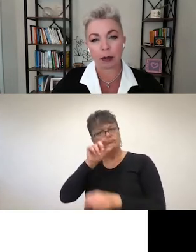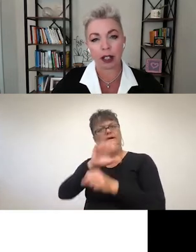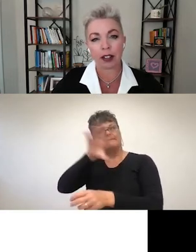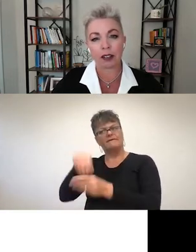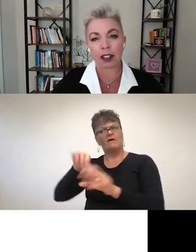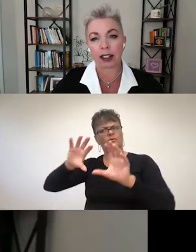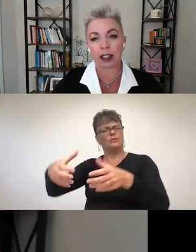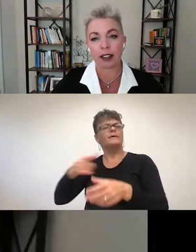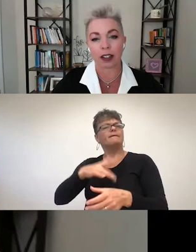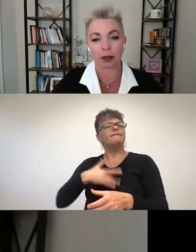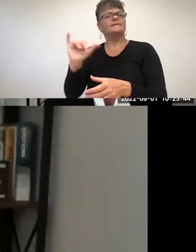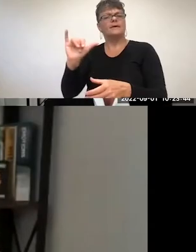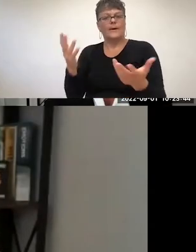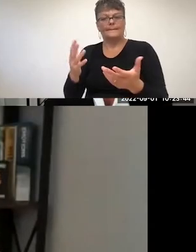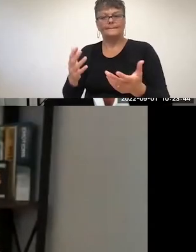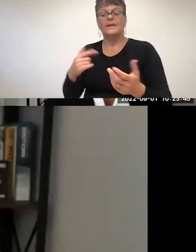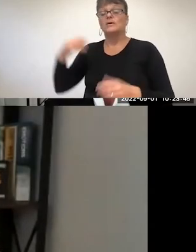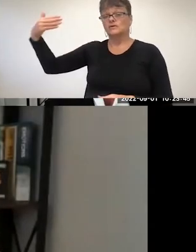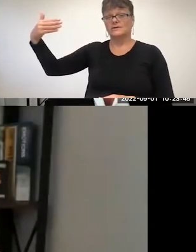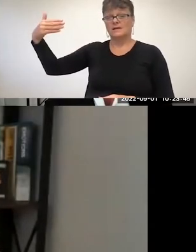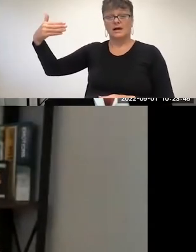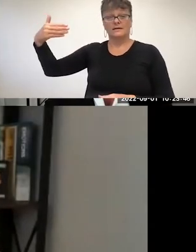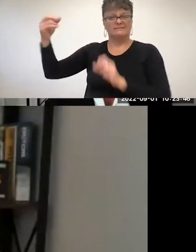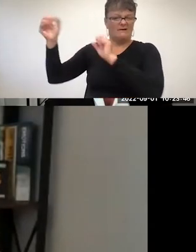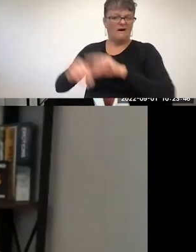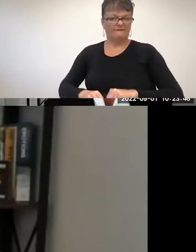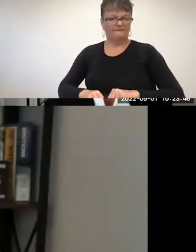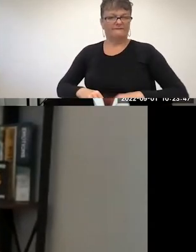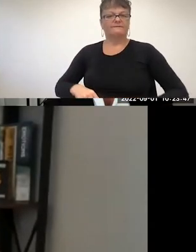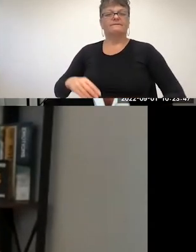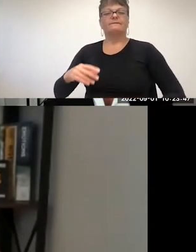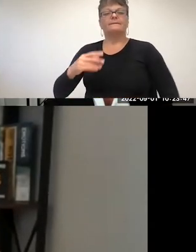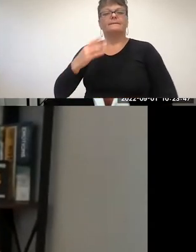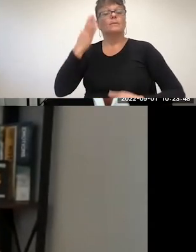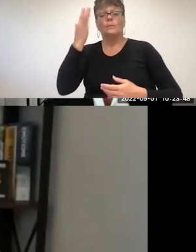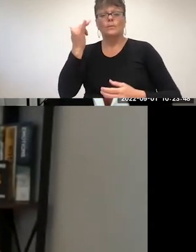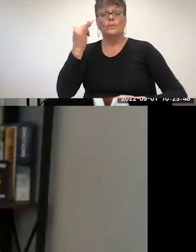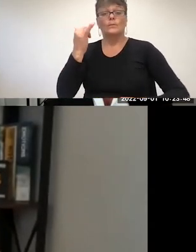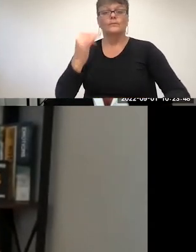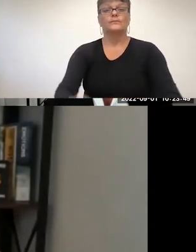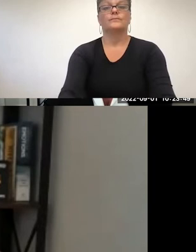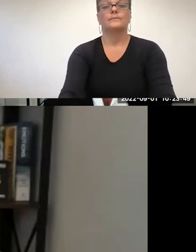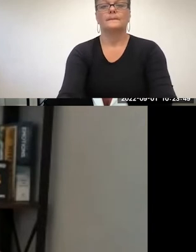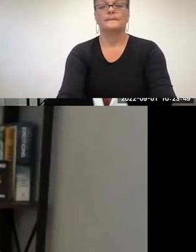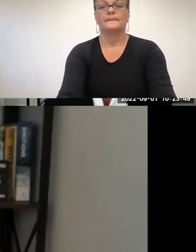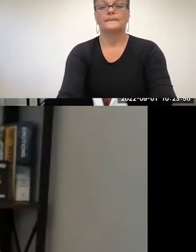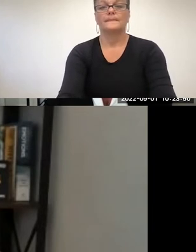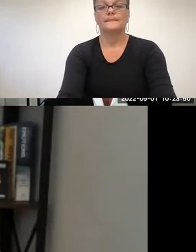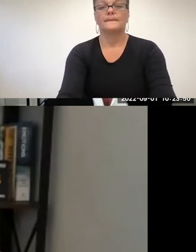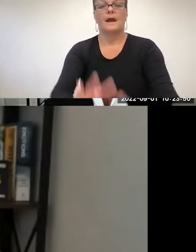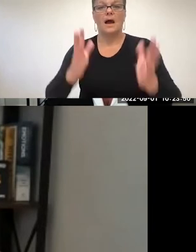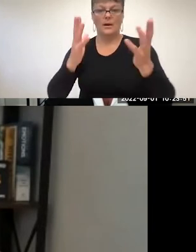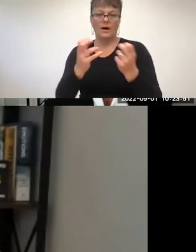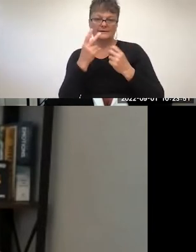I'm actually going to bring down the slides, and the reason I'm going to do that is to help me see your responses. You can put the emojis